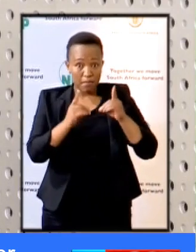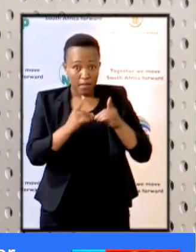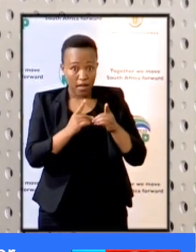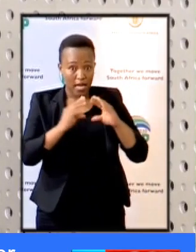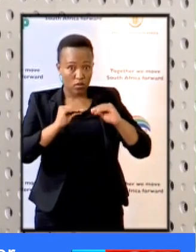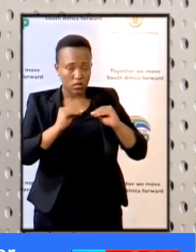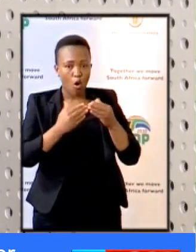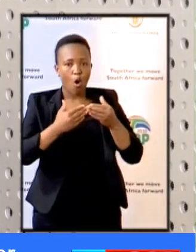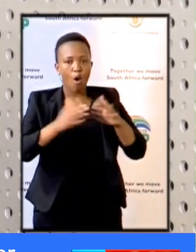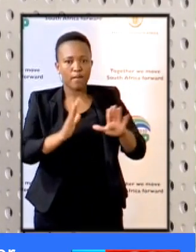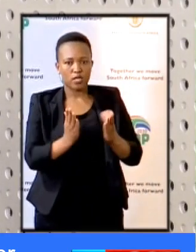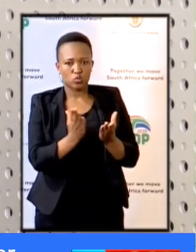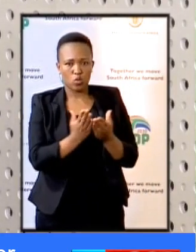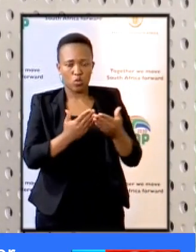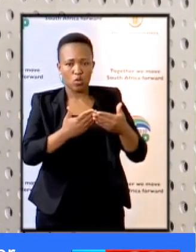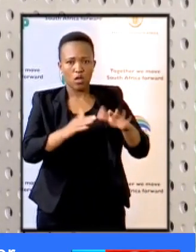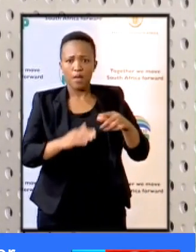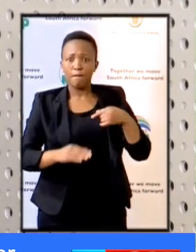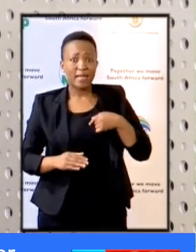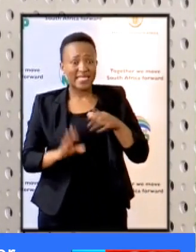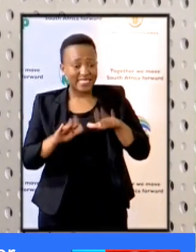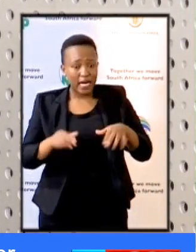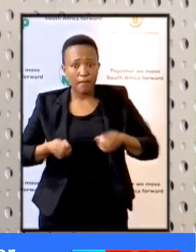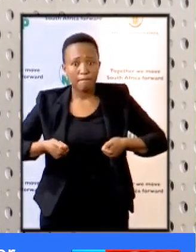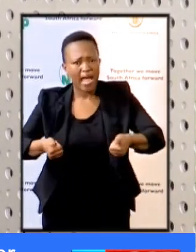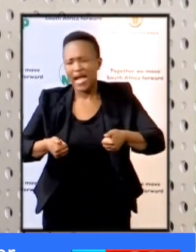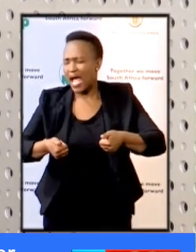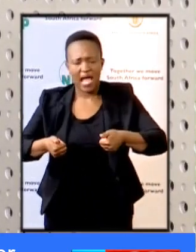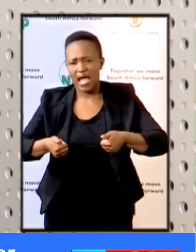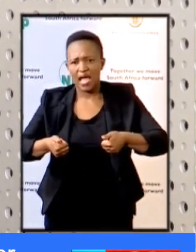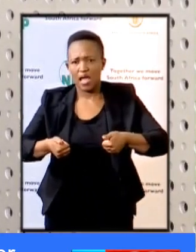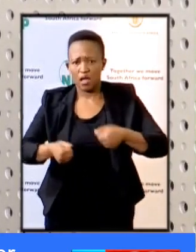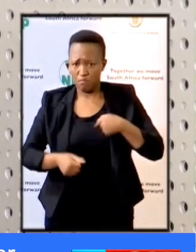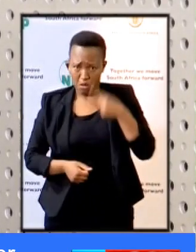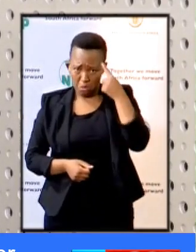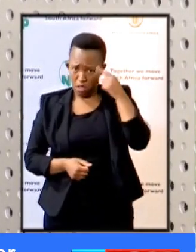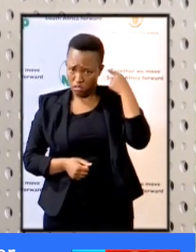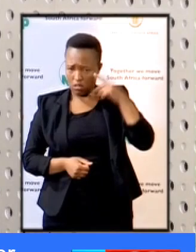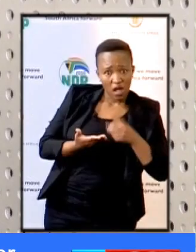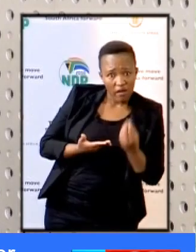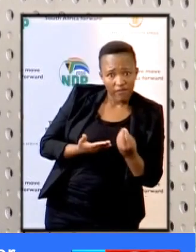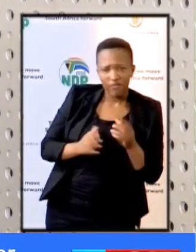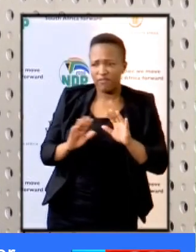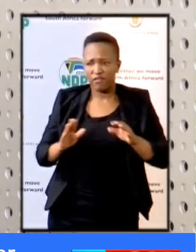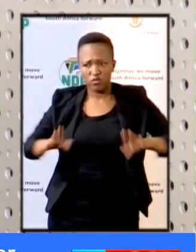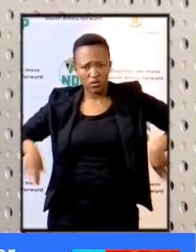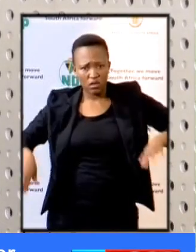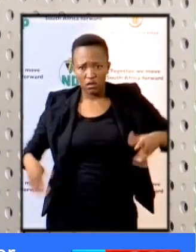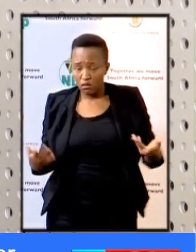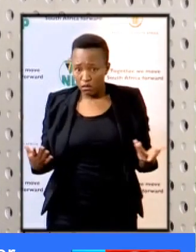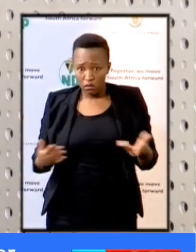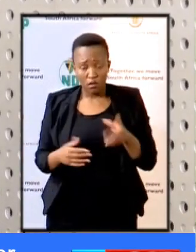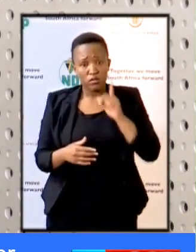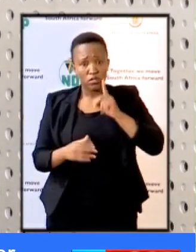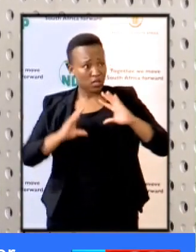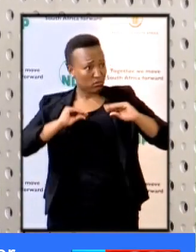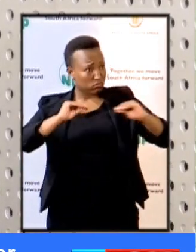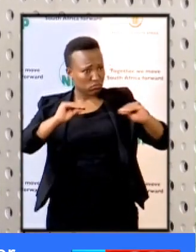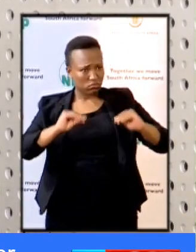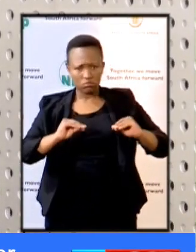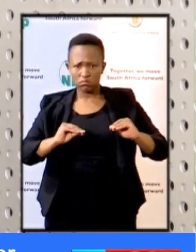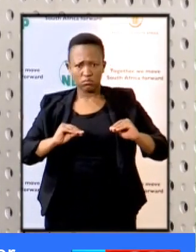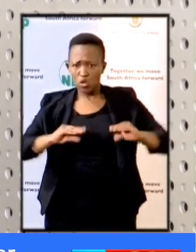to school unless NATA starting early. Because the questions that people are asking us, have teachers been oriented? No, it has not